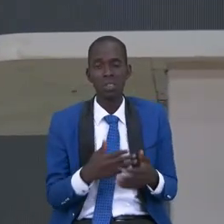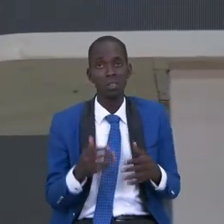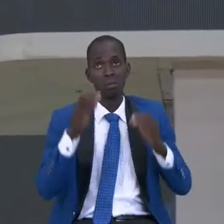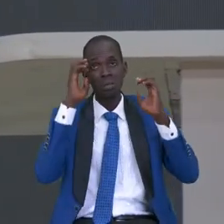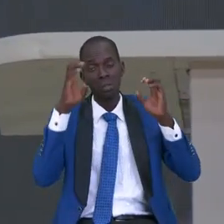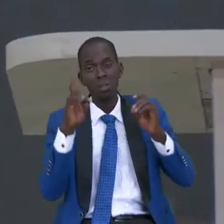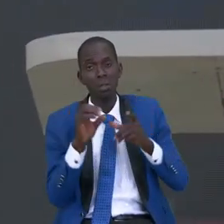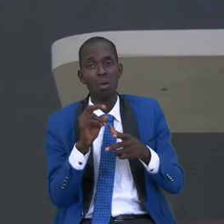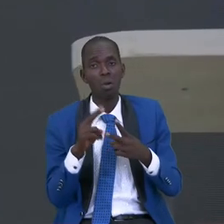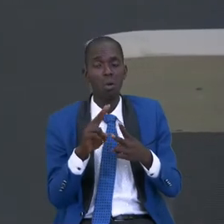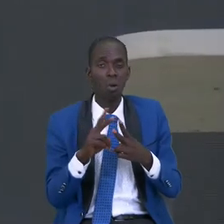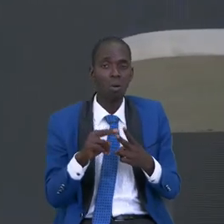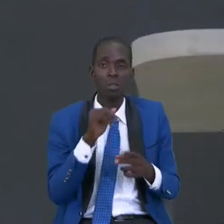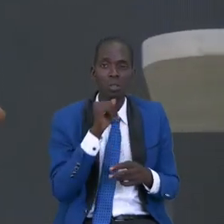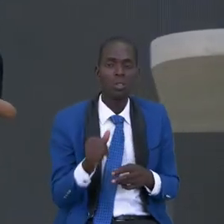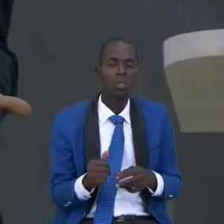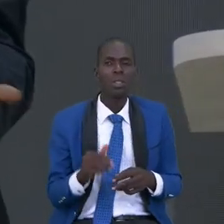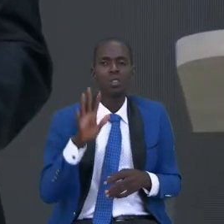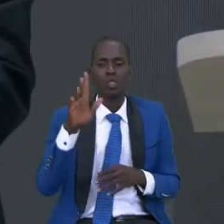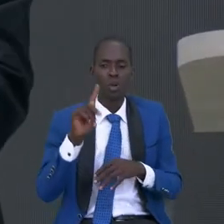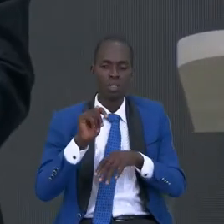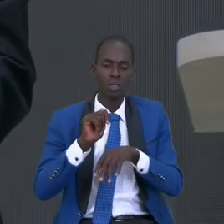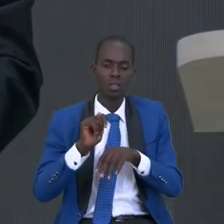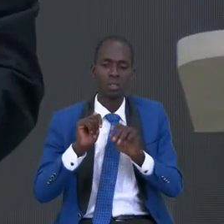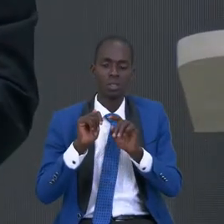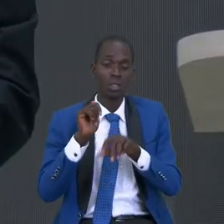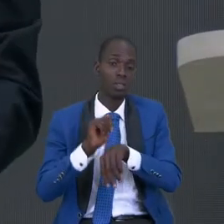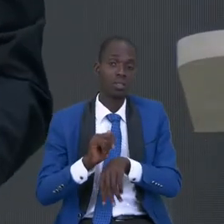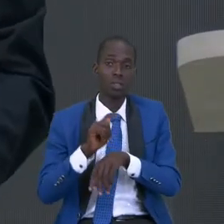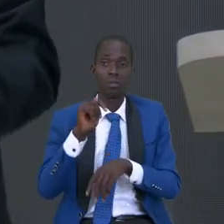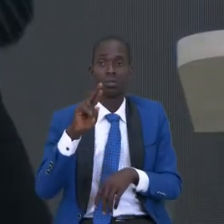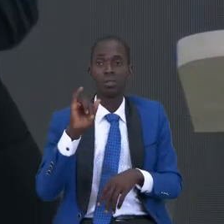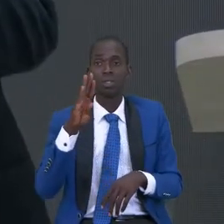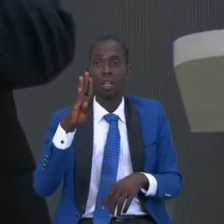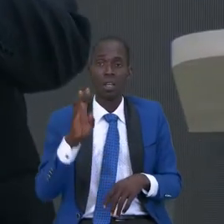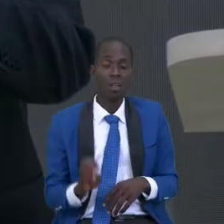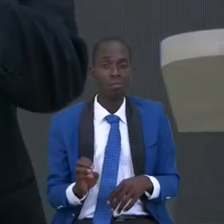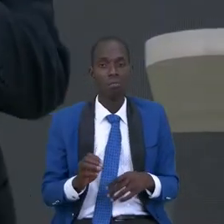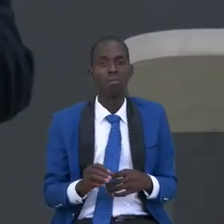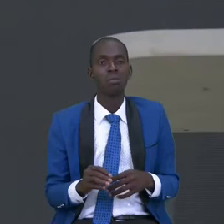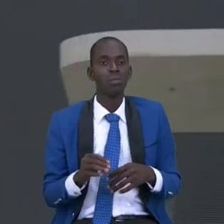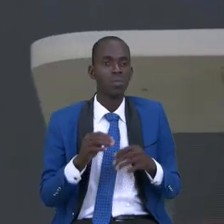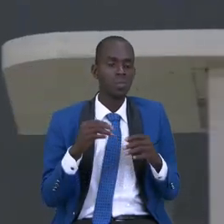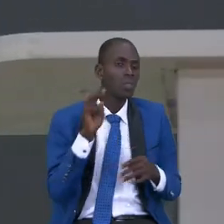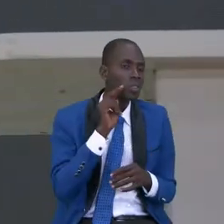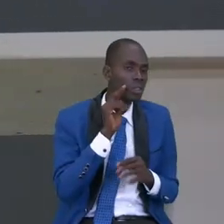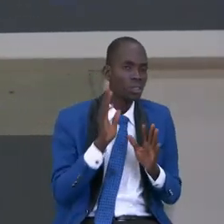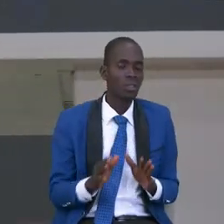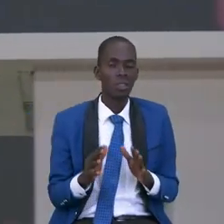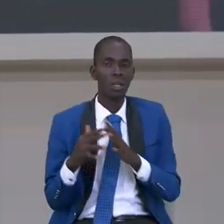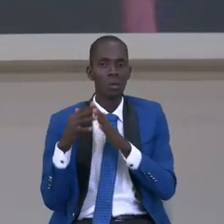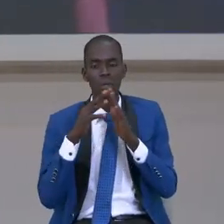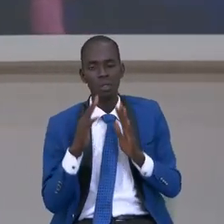your tribe does not count, Nigerian, American, all things